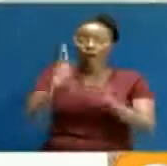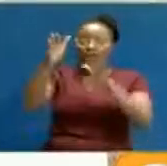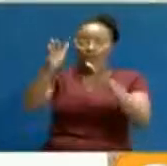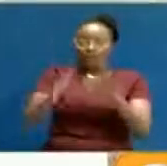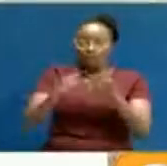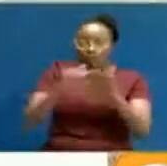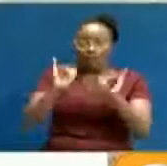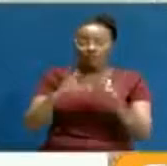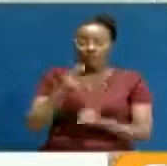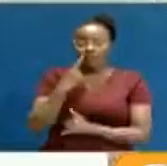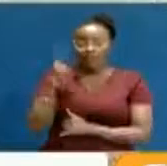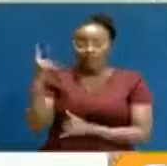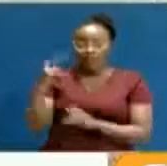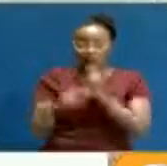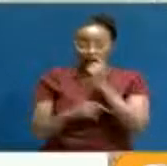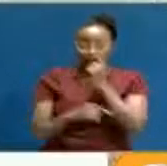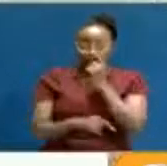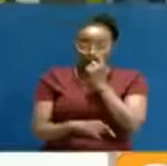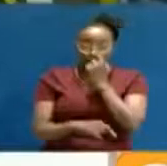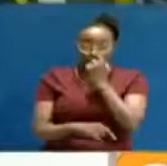Leto was there.